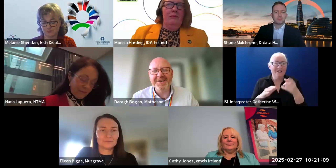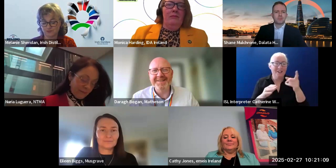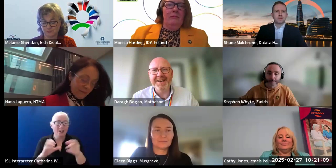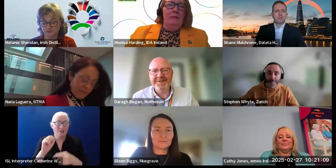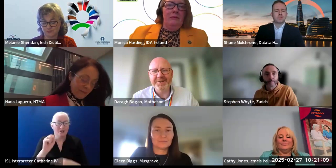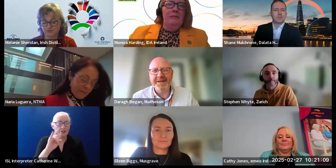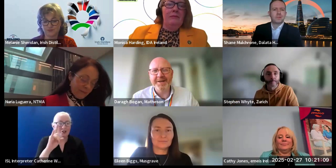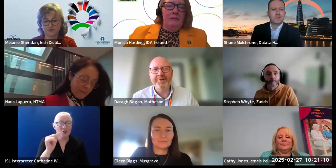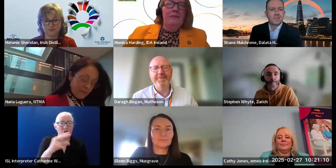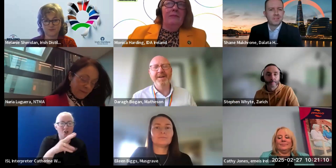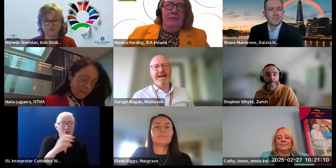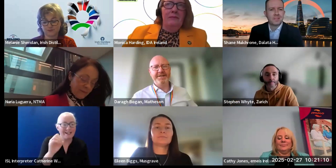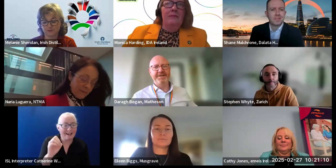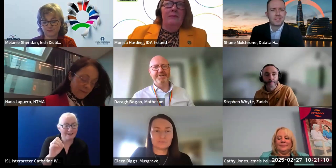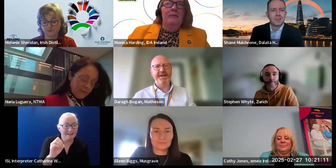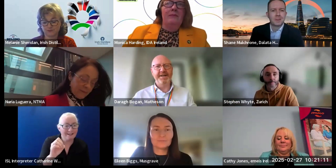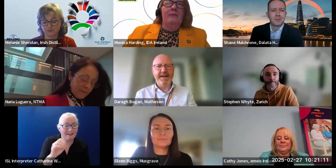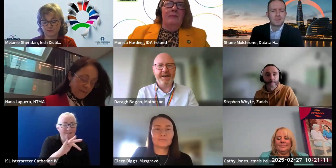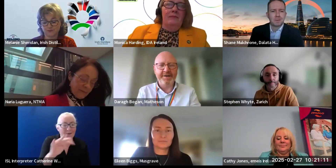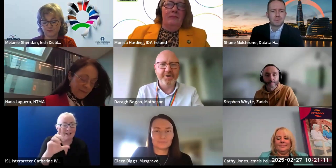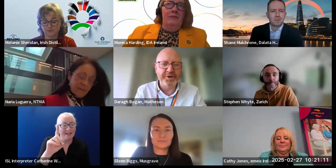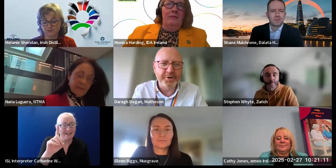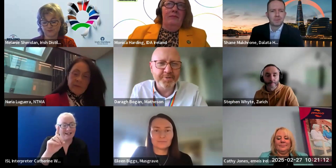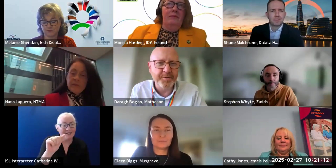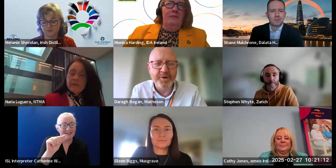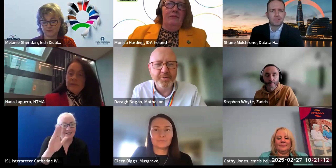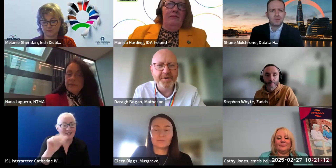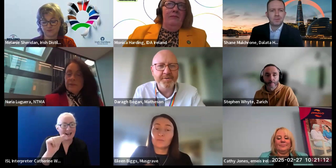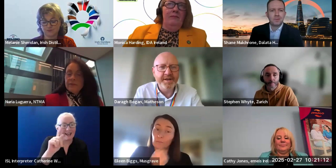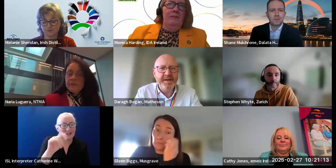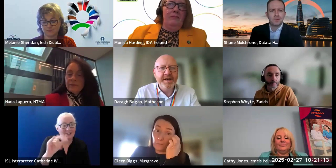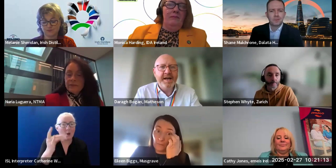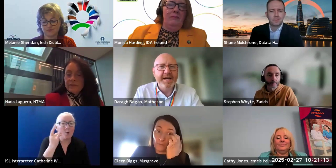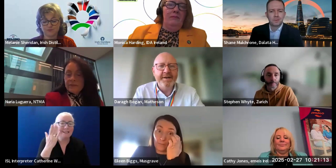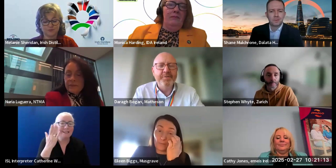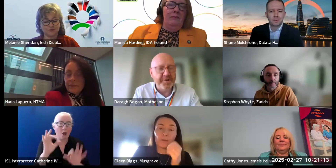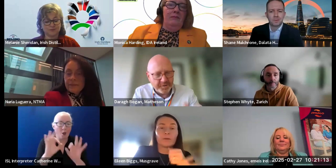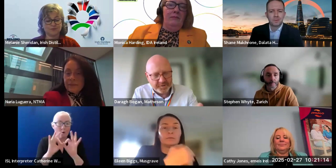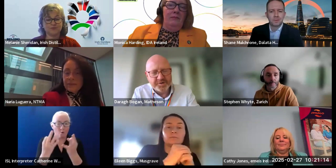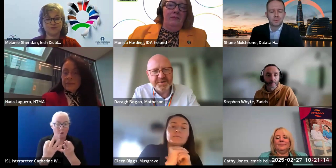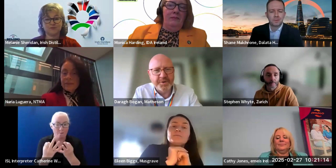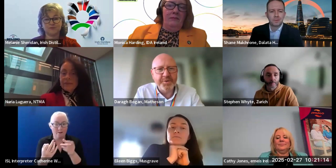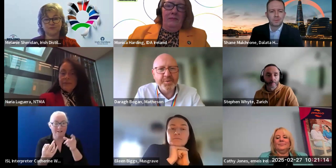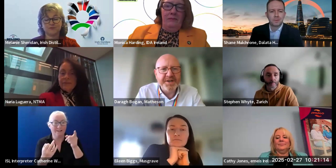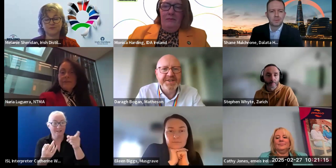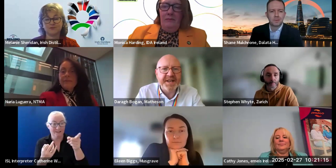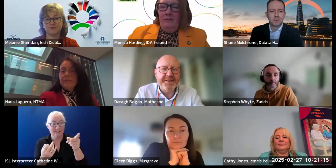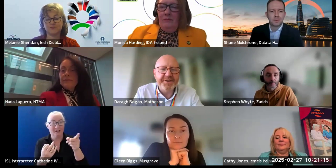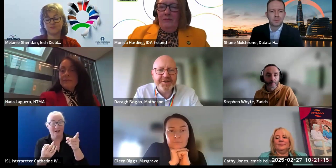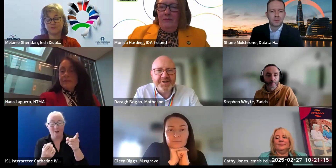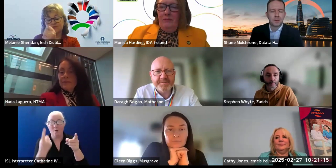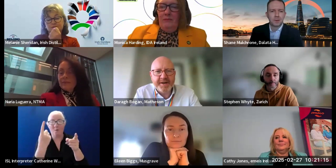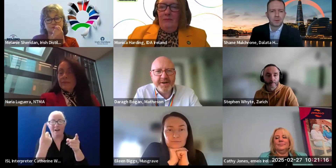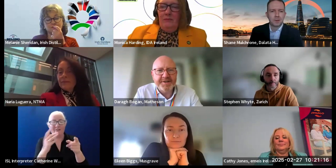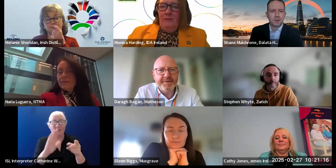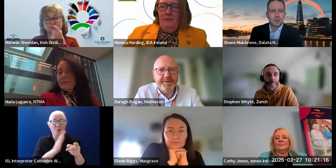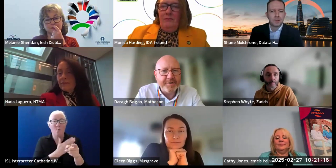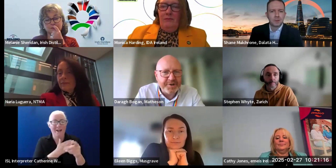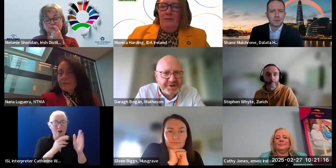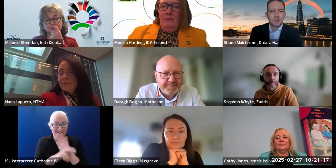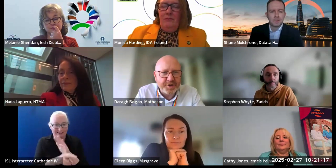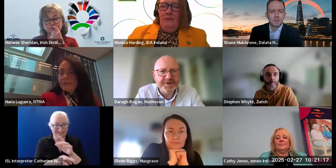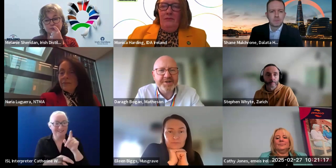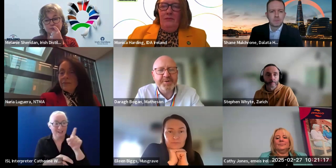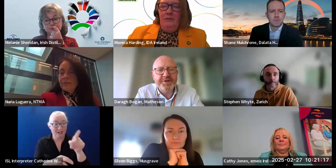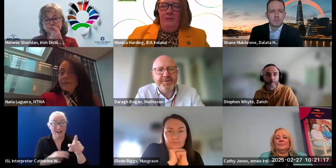Mulcrane over at Dalata Hotel Group. And Shane, your group were also one of the winners. The judges admired the